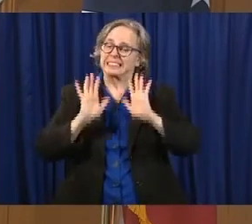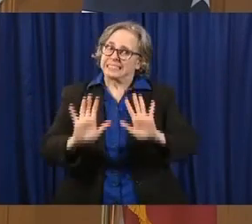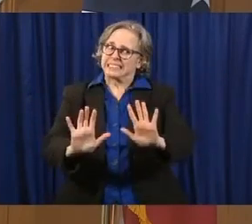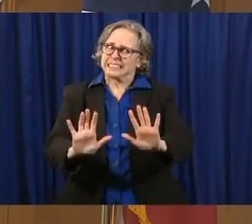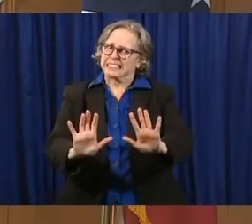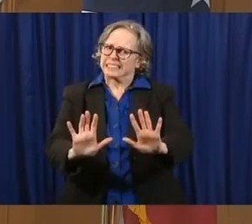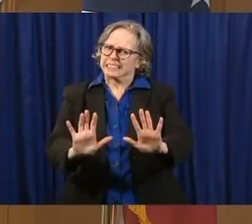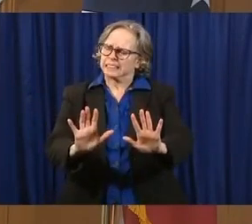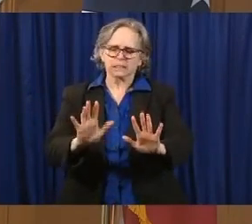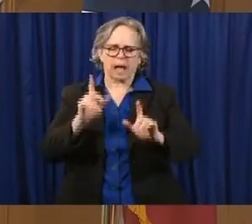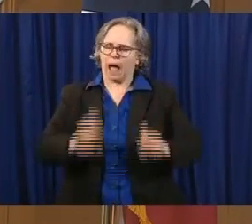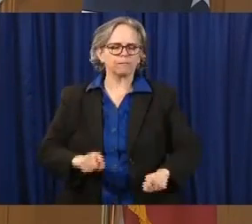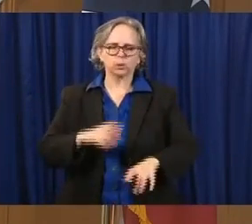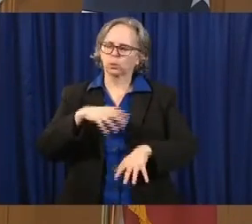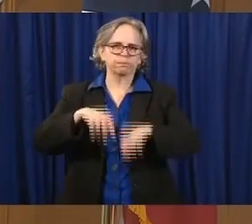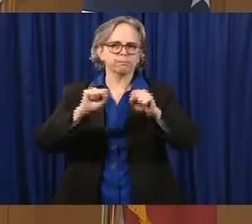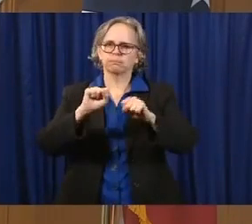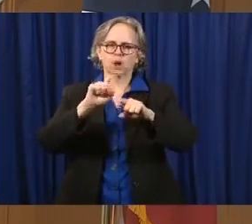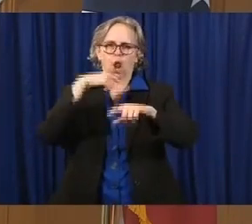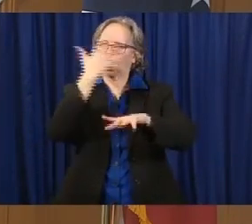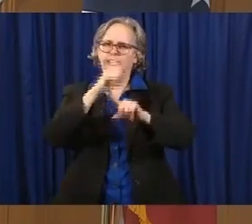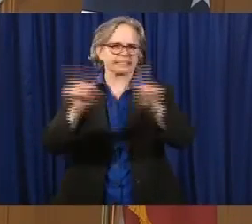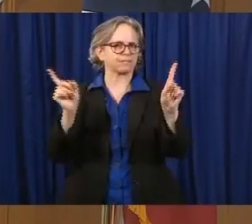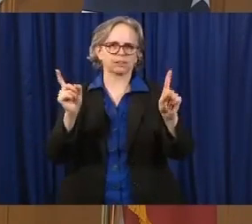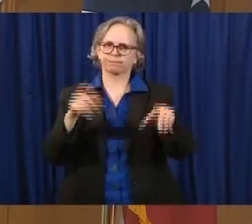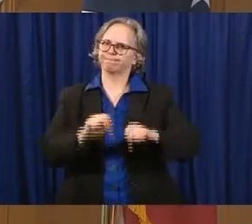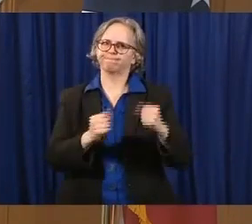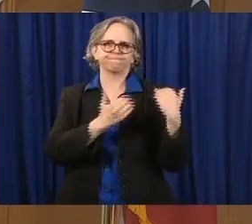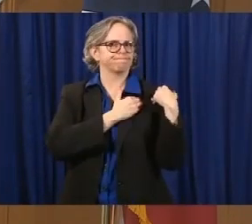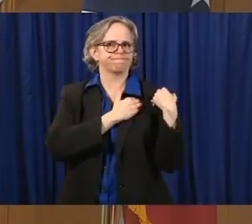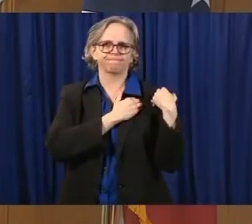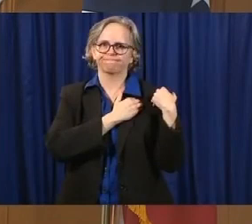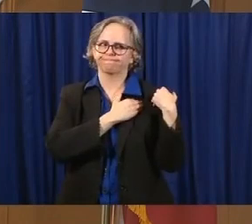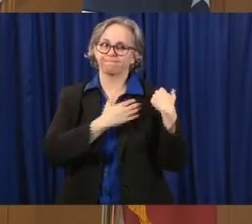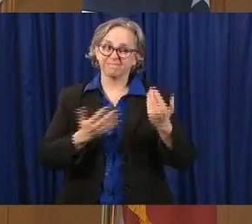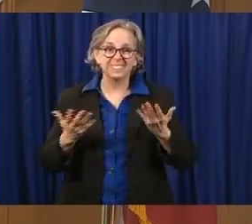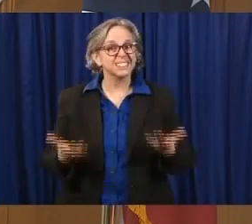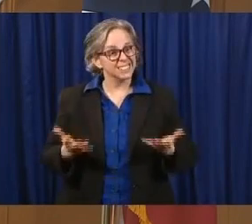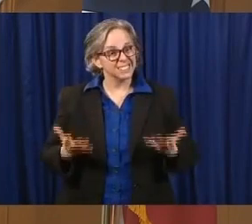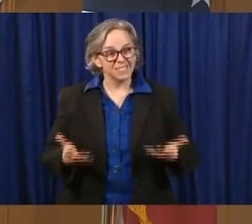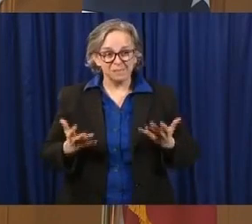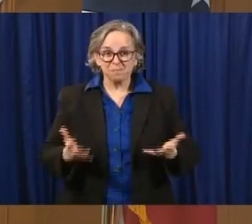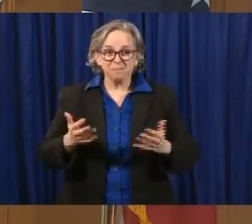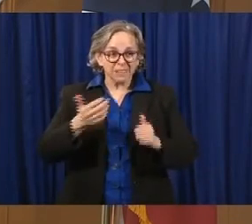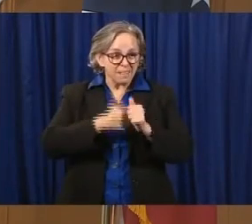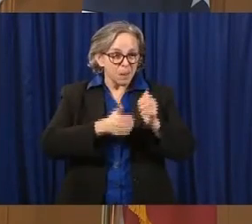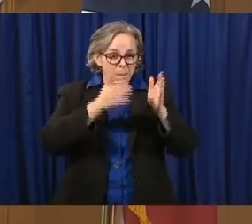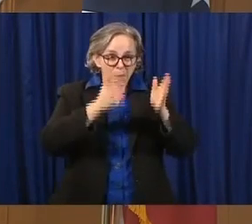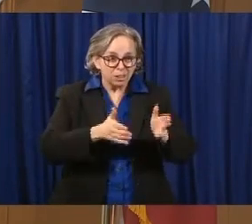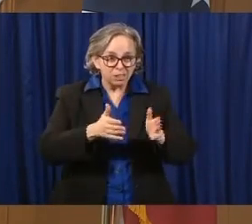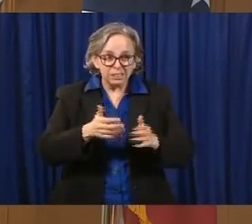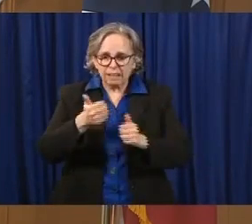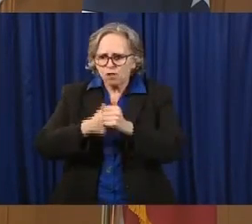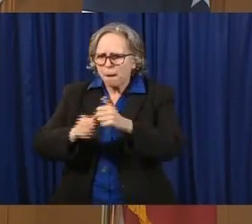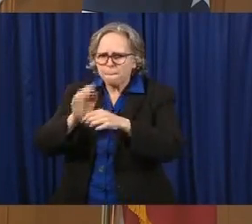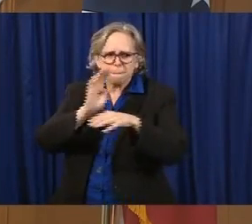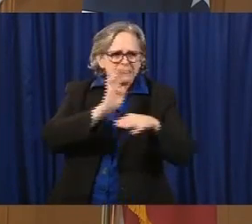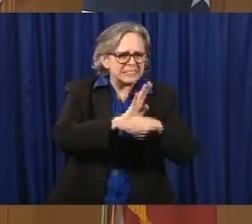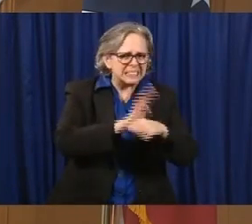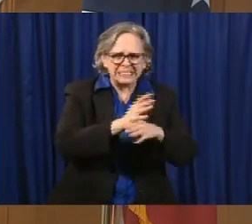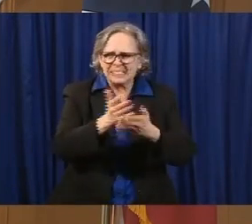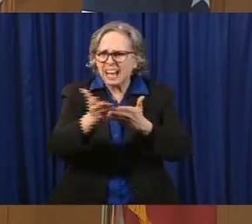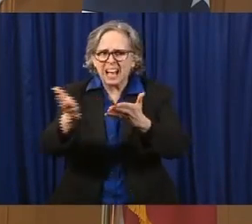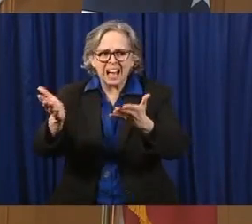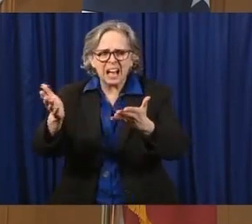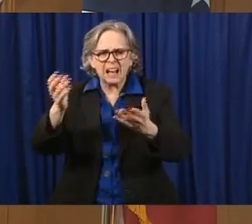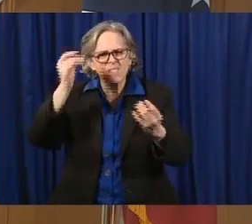And what everybody needs to be thinking about, and this is to every business out there that is chomping at the bit to